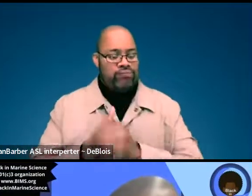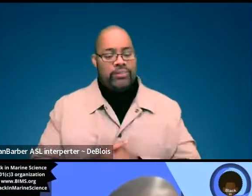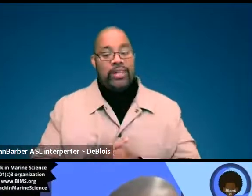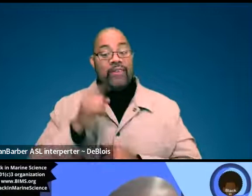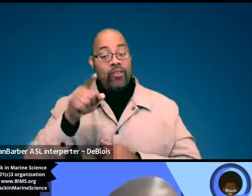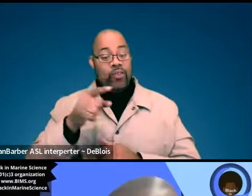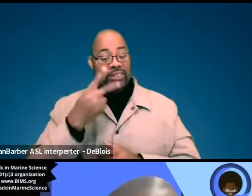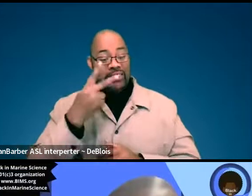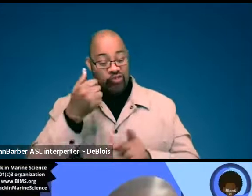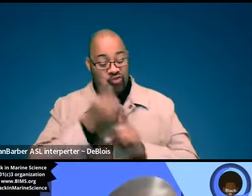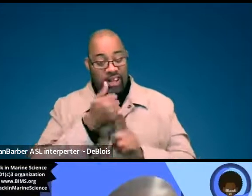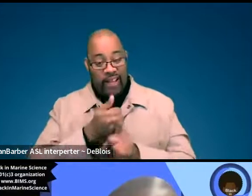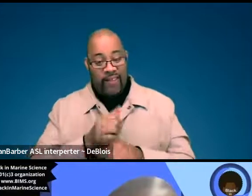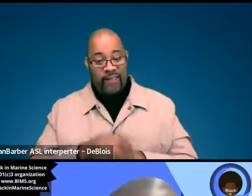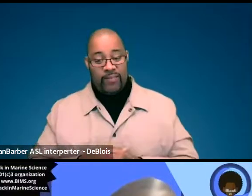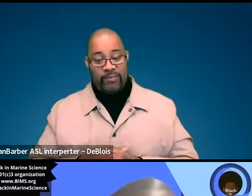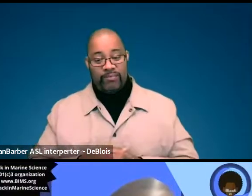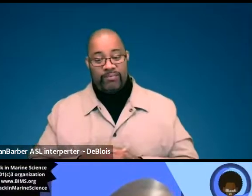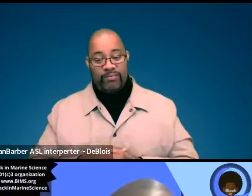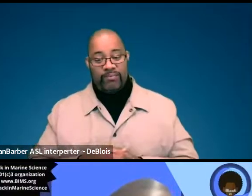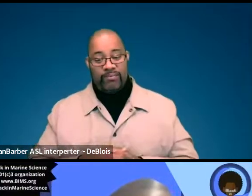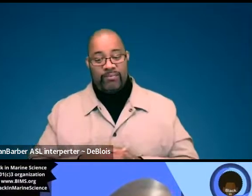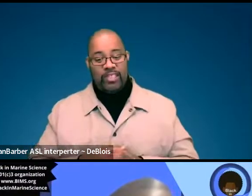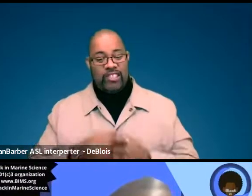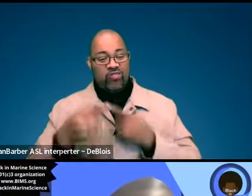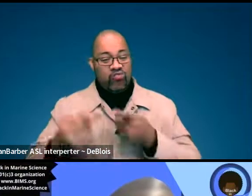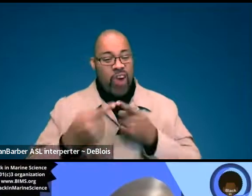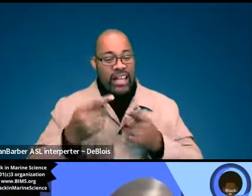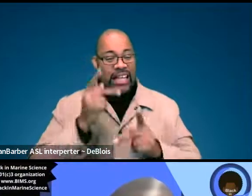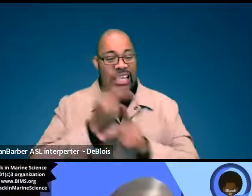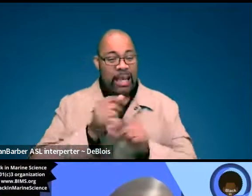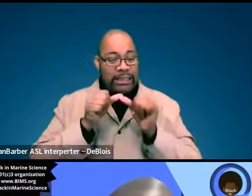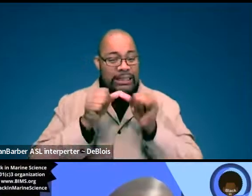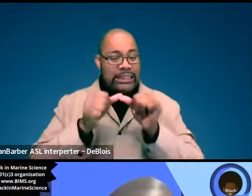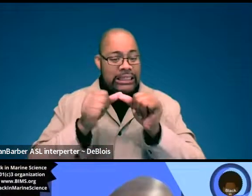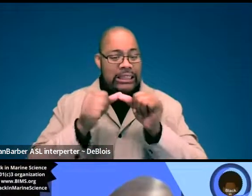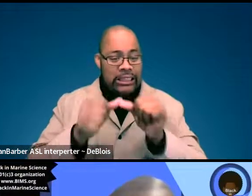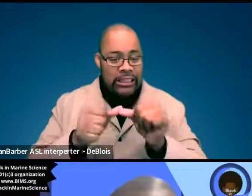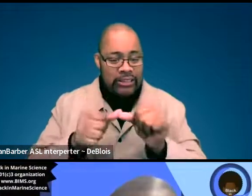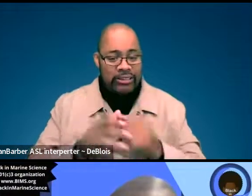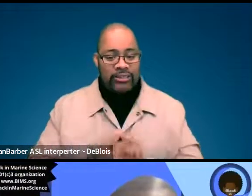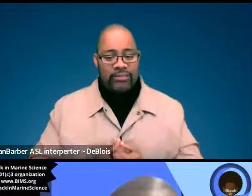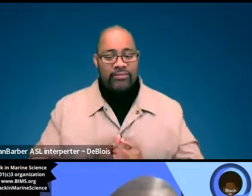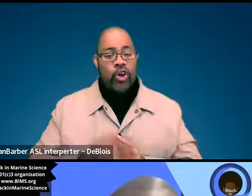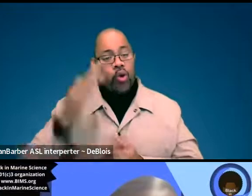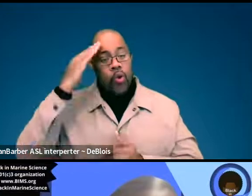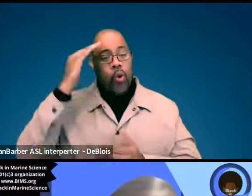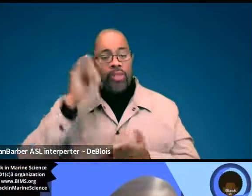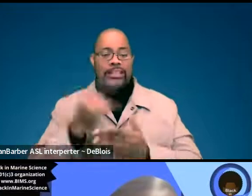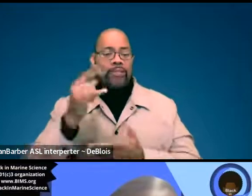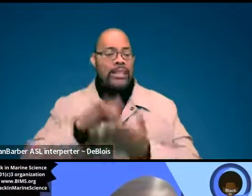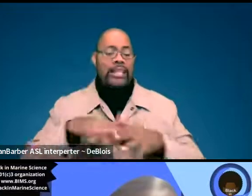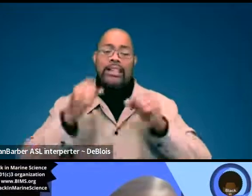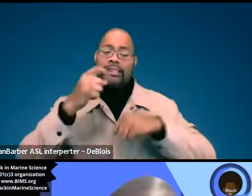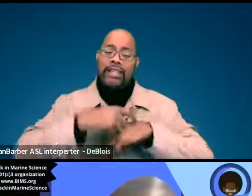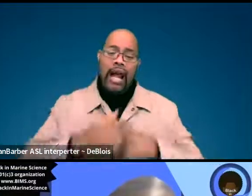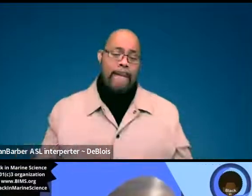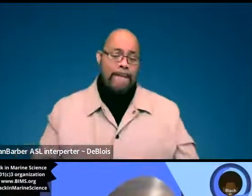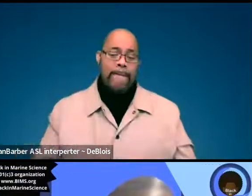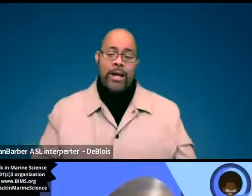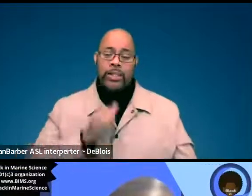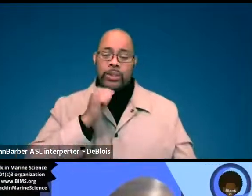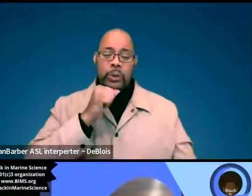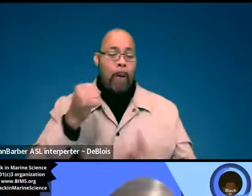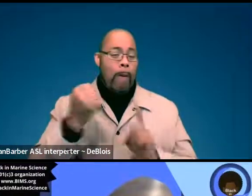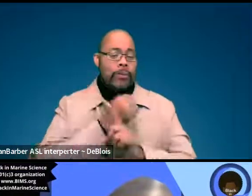you find yourself kind of struggling to stay consistent, know that it's just something that takes time, and don't beat